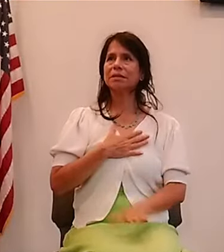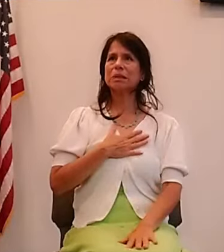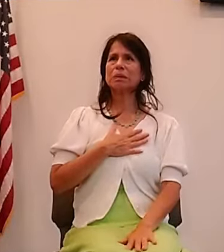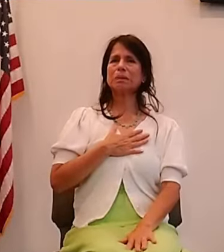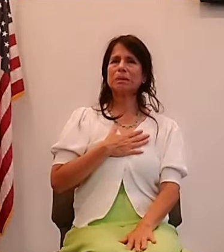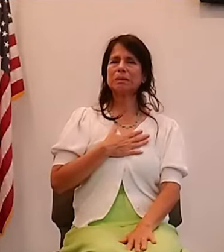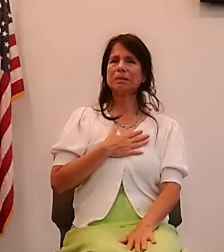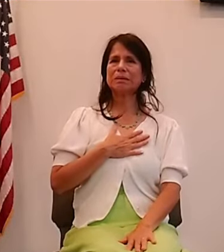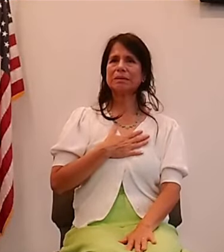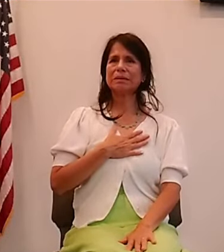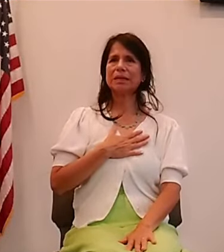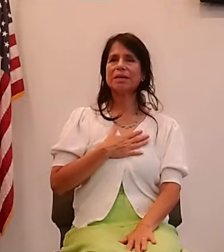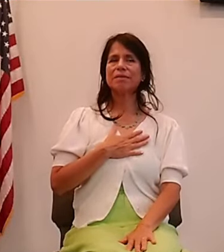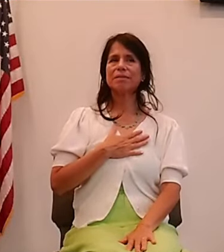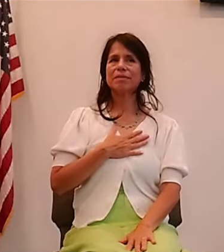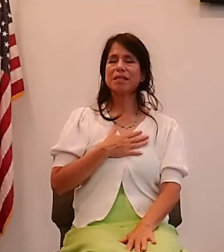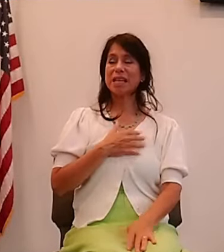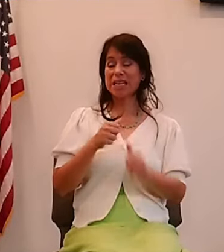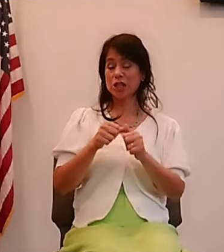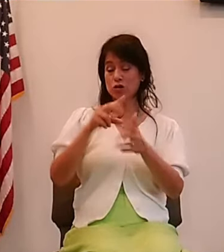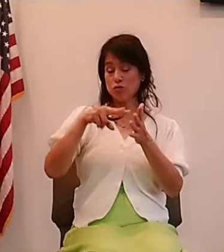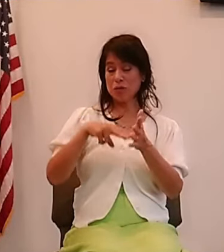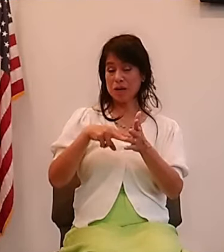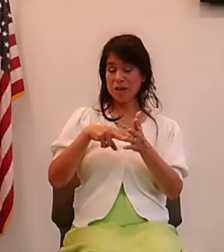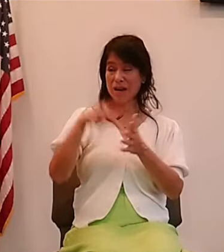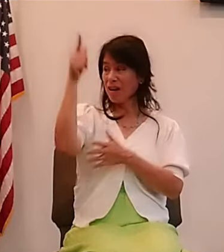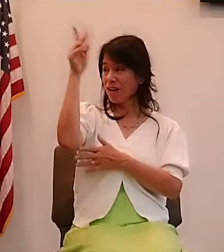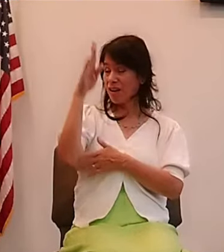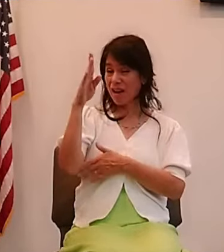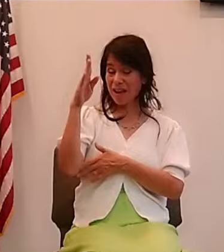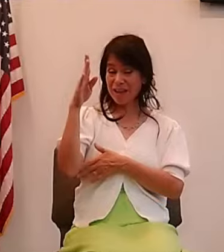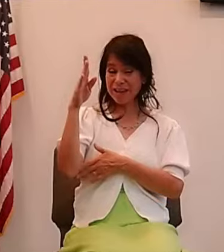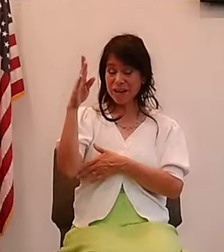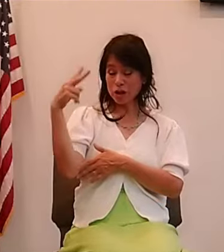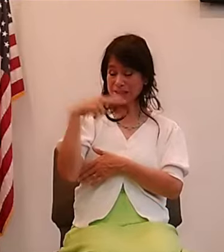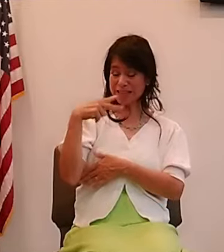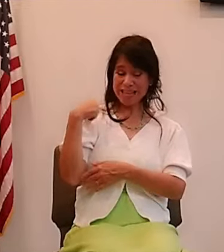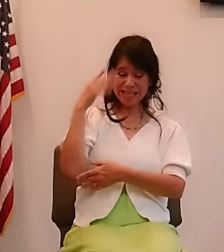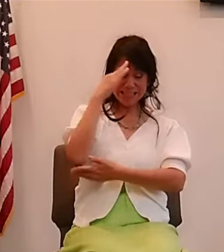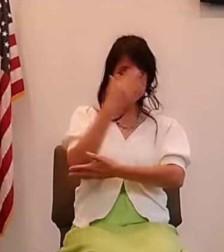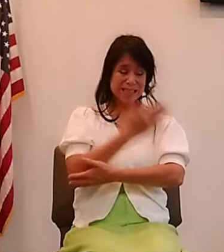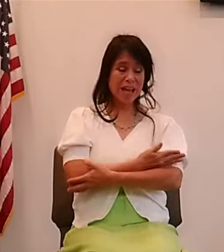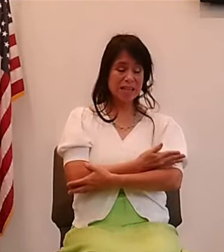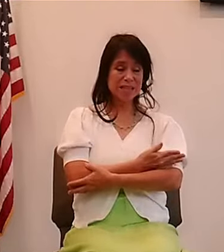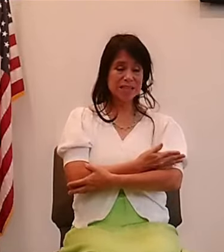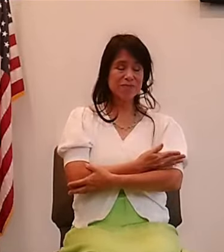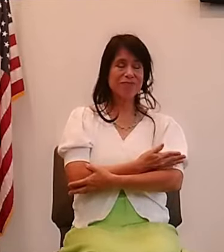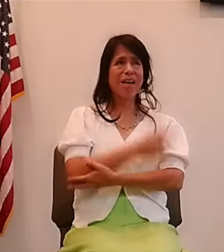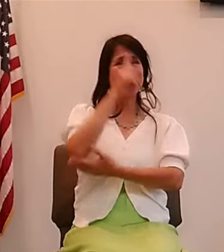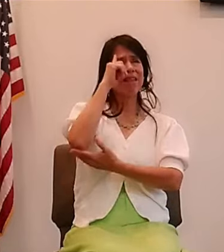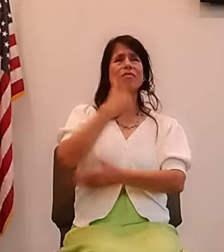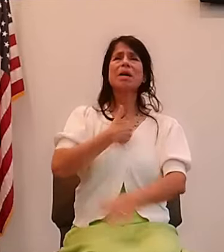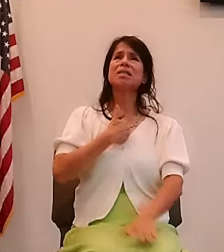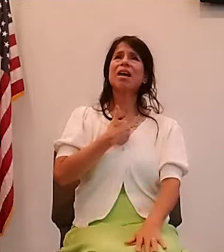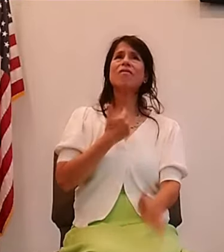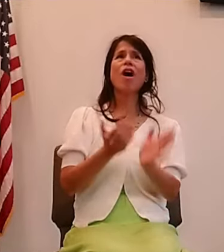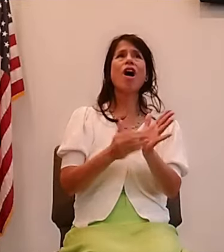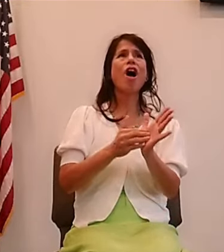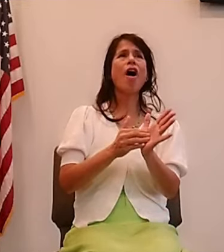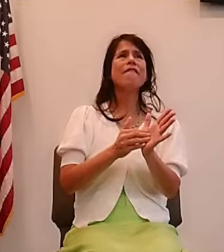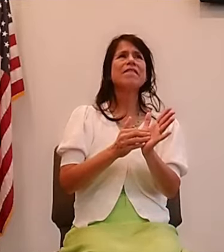The second half of that, God is treating us as sons. I know for myself, I often reckon